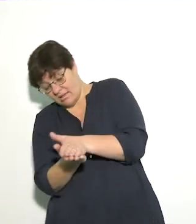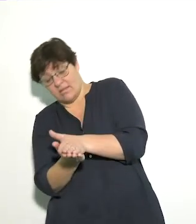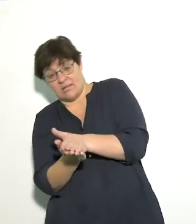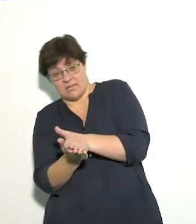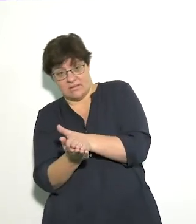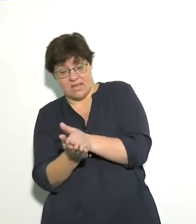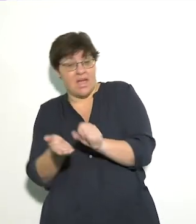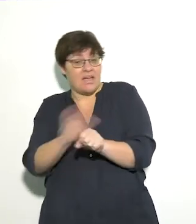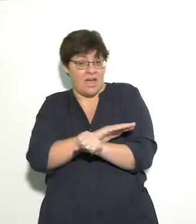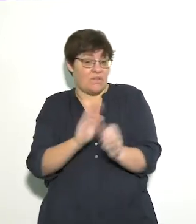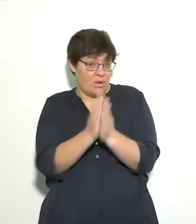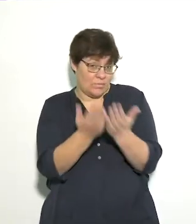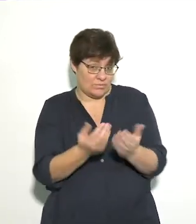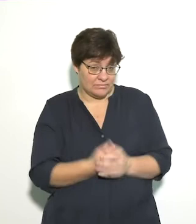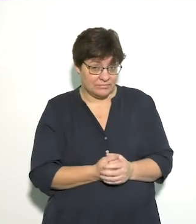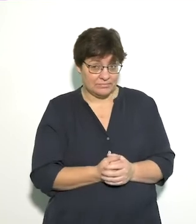the back cover of the book,